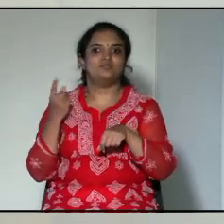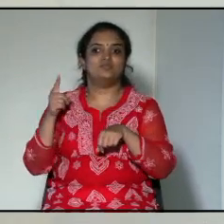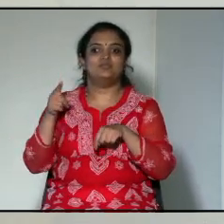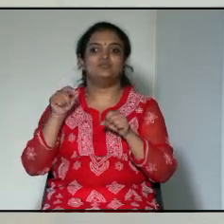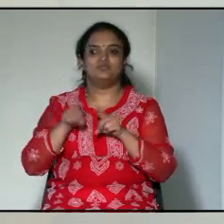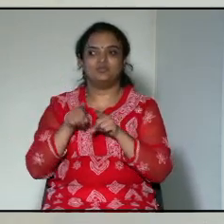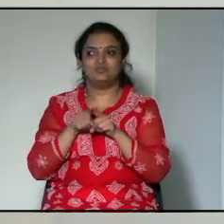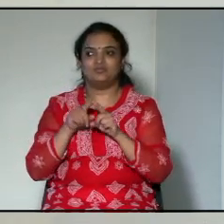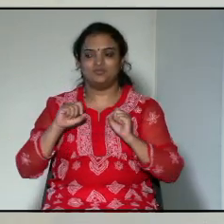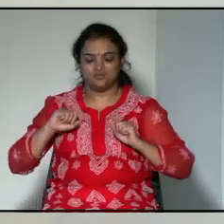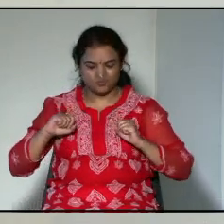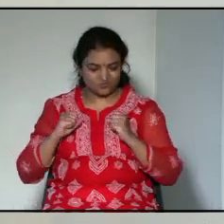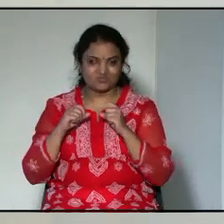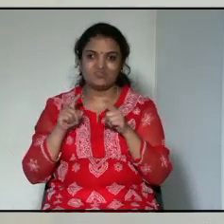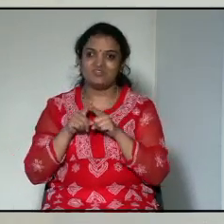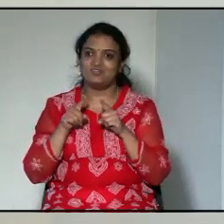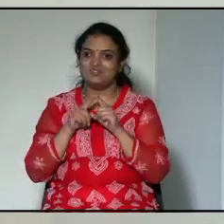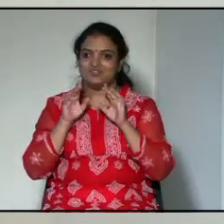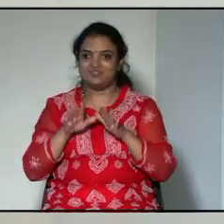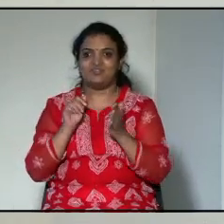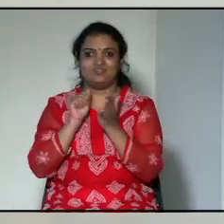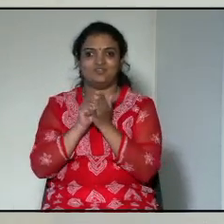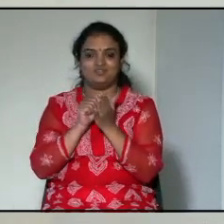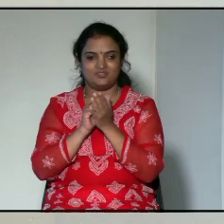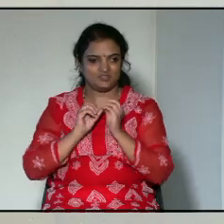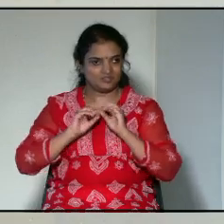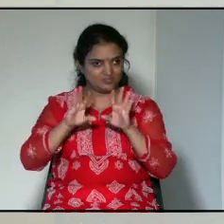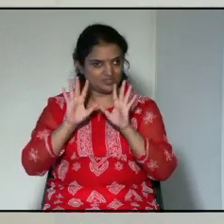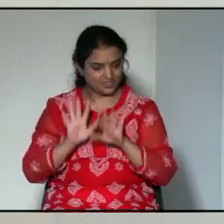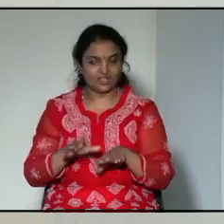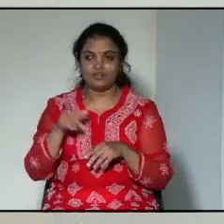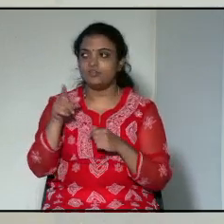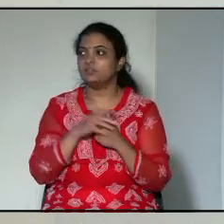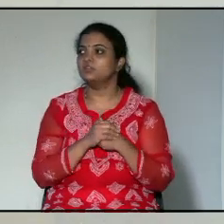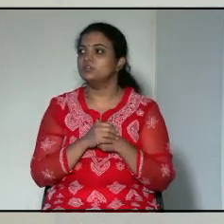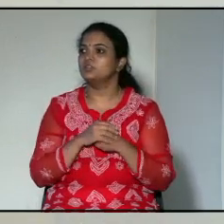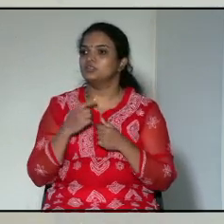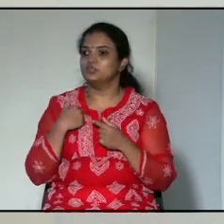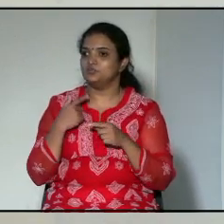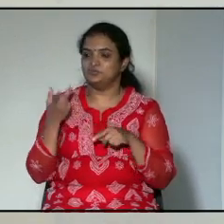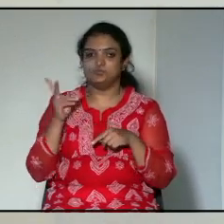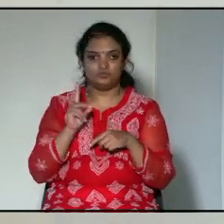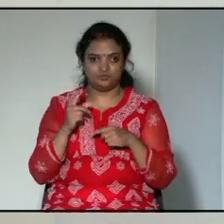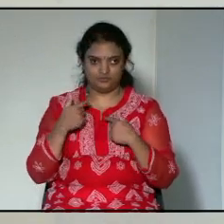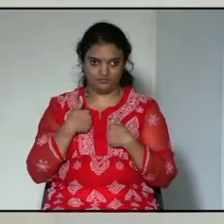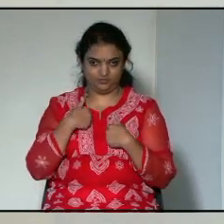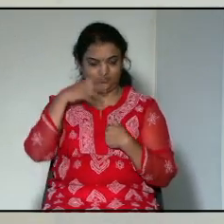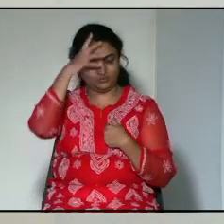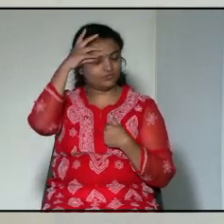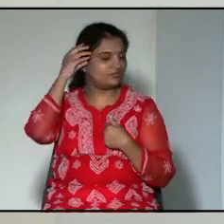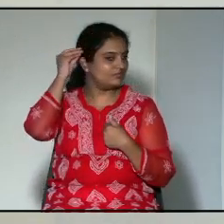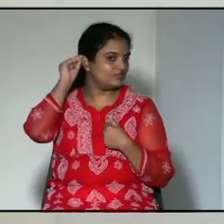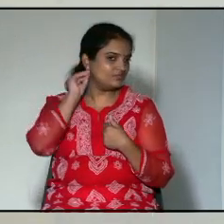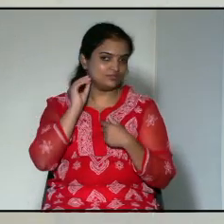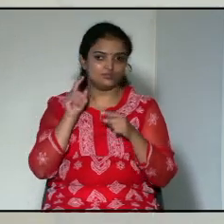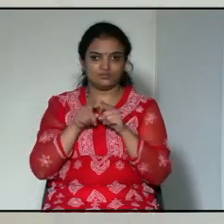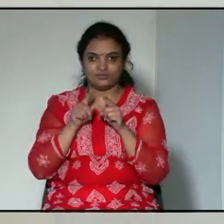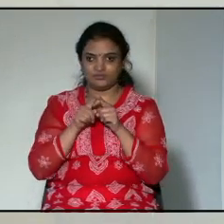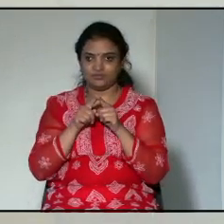this publication would not have been possible. And before I hand over the mic, I'd like to thank Priyanka from